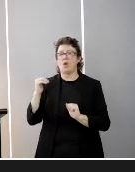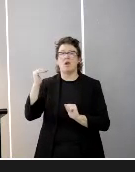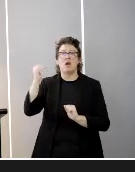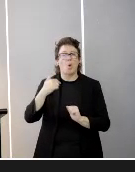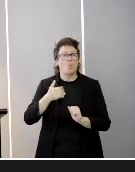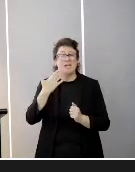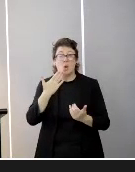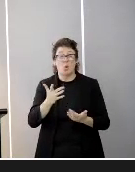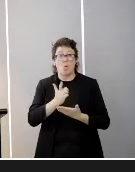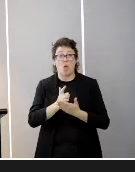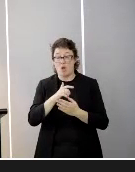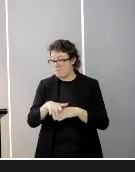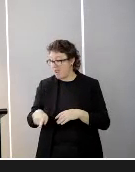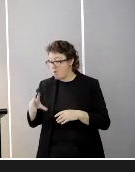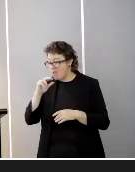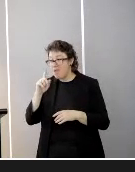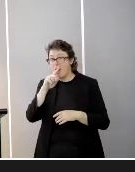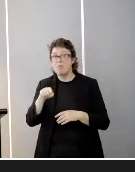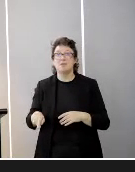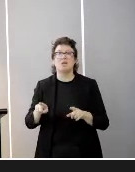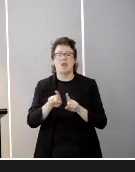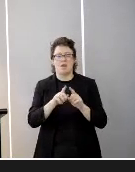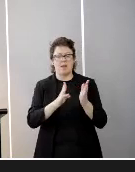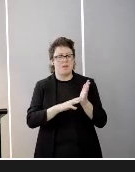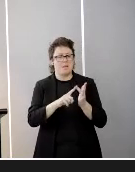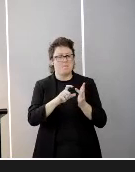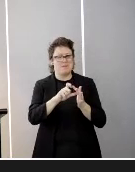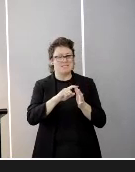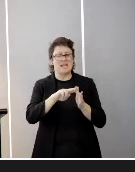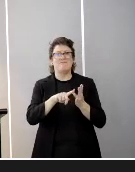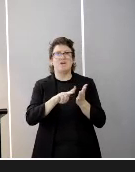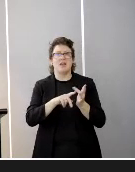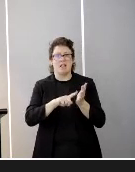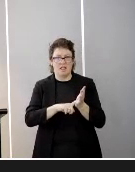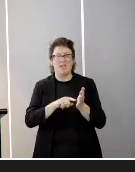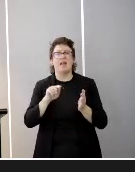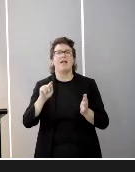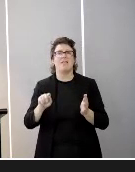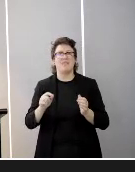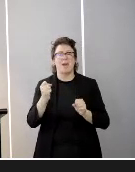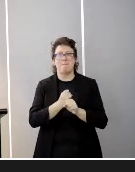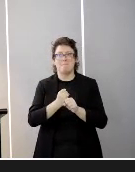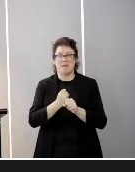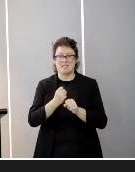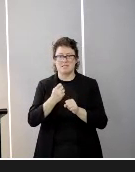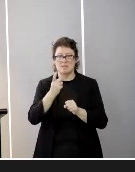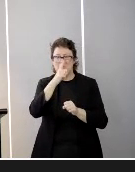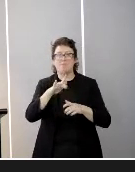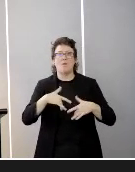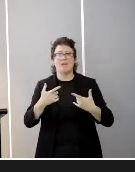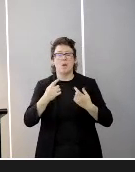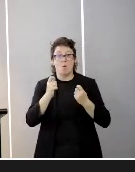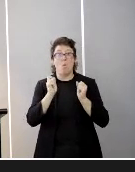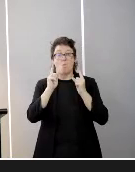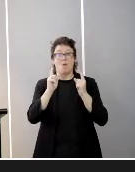about, and things like modafinil, which is a stimulant that makes people feel more awake. It